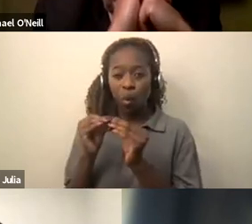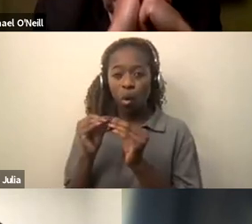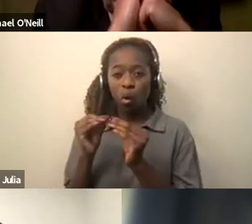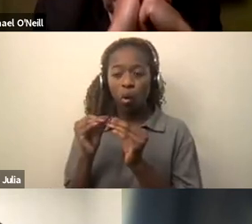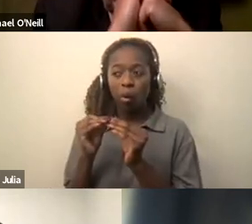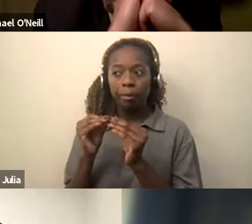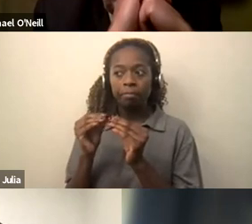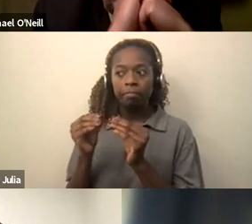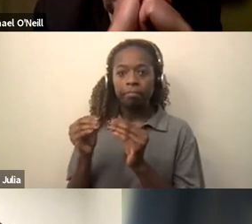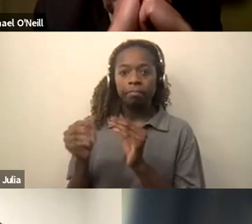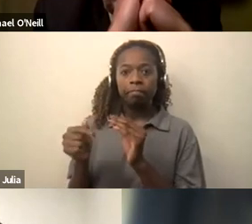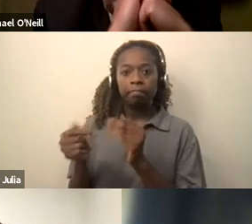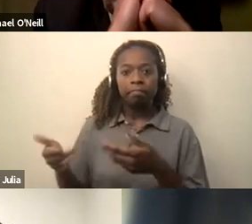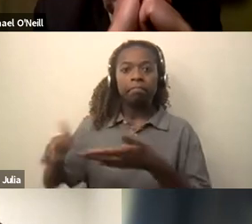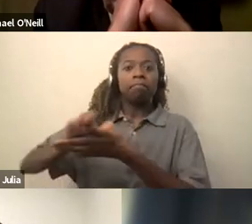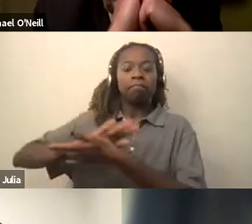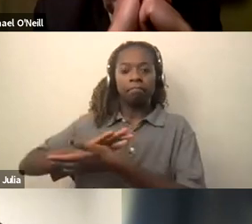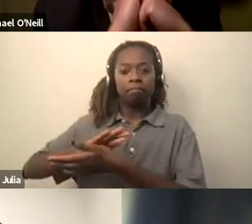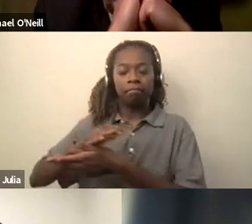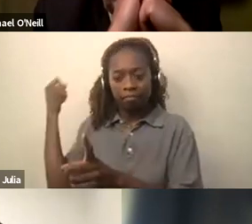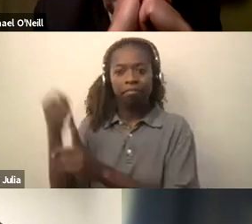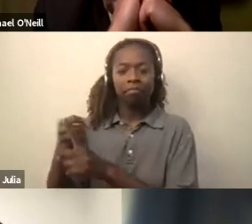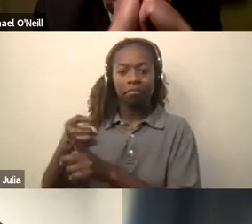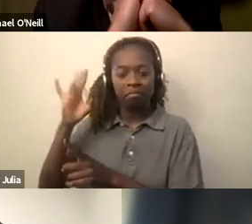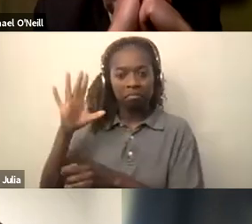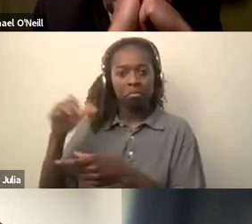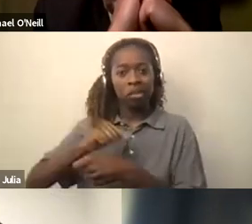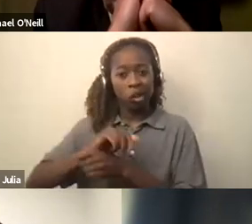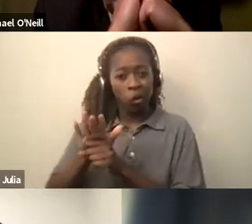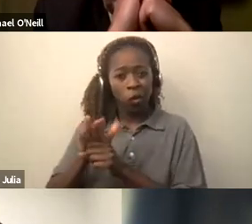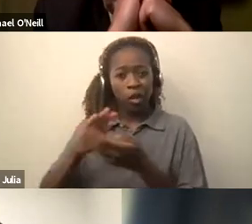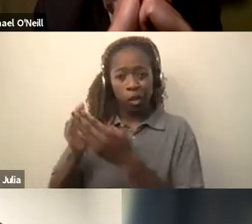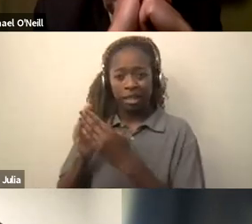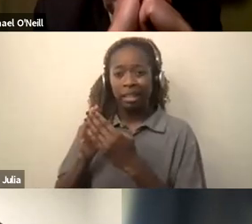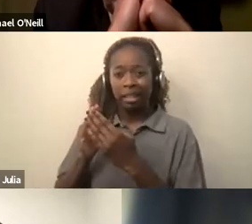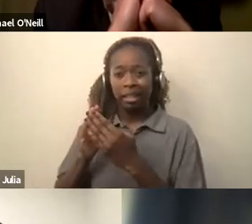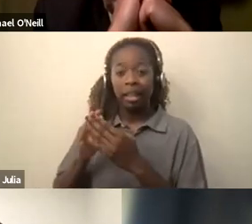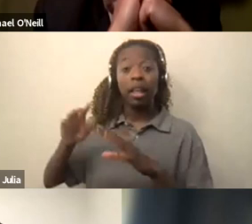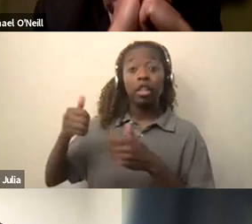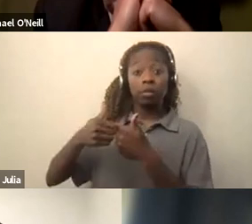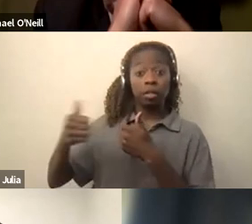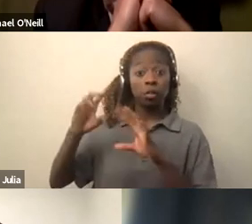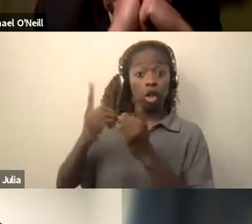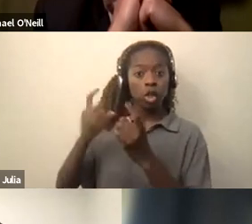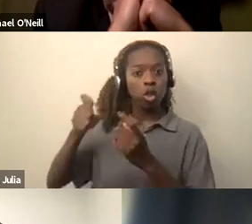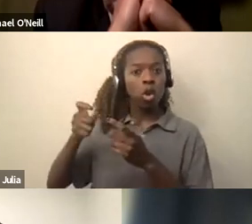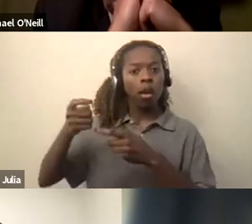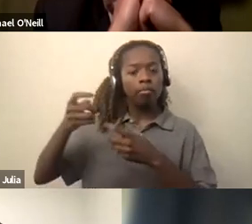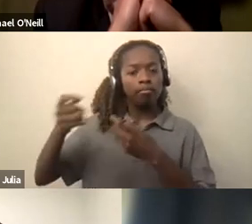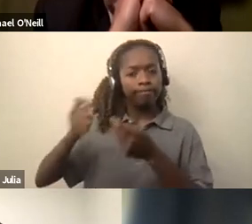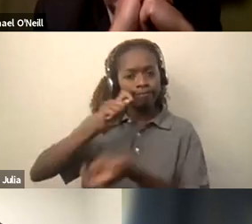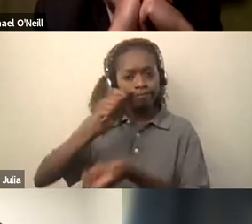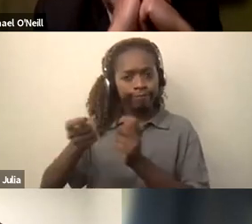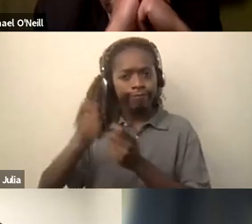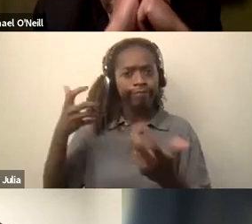communities with the pandemic they should have take a different measures uh when it comes to transportation for our